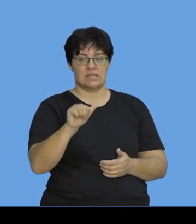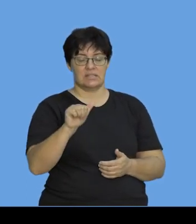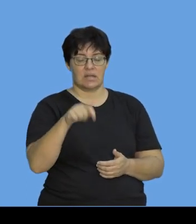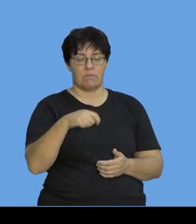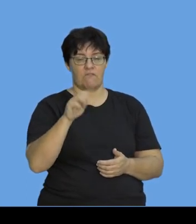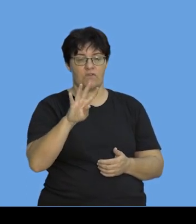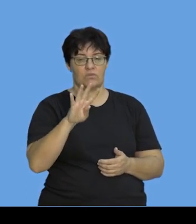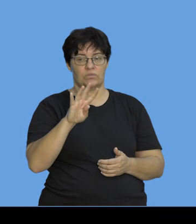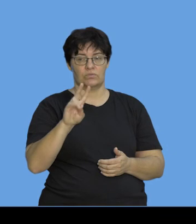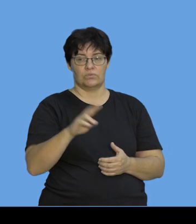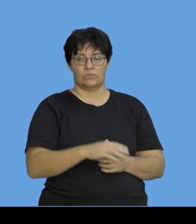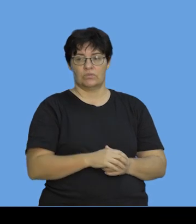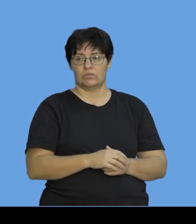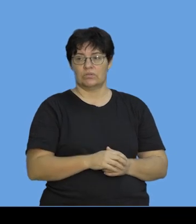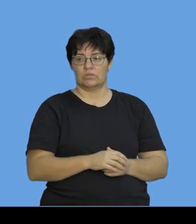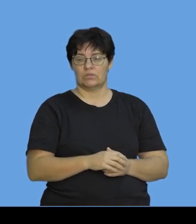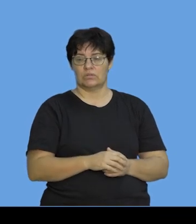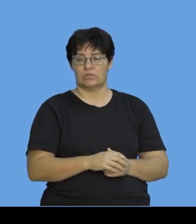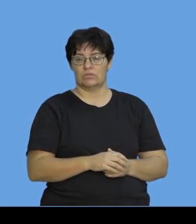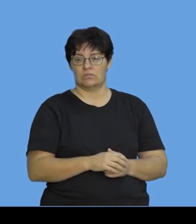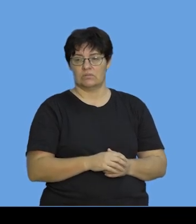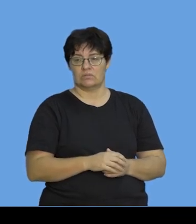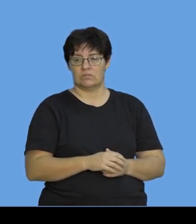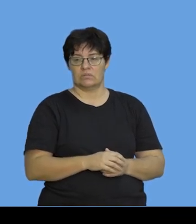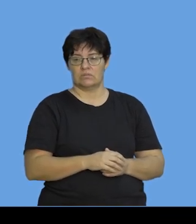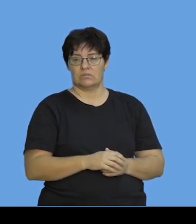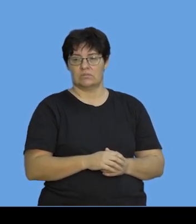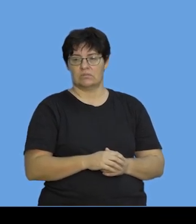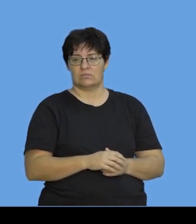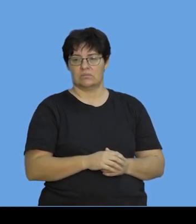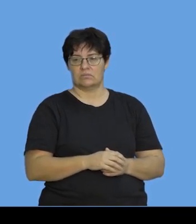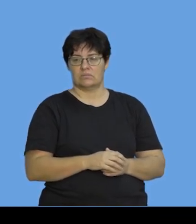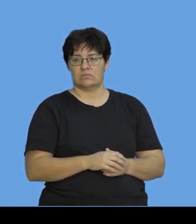okay? So this is 36, right?